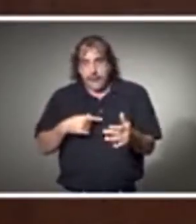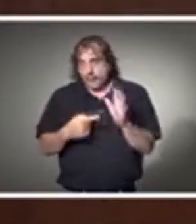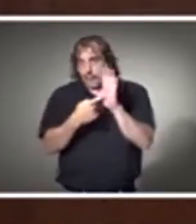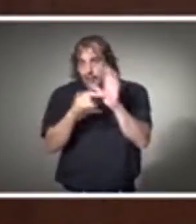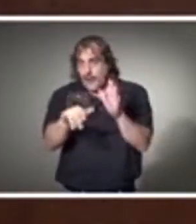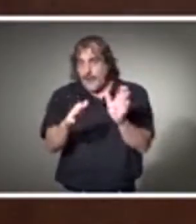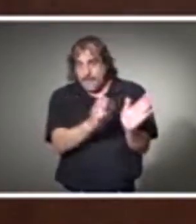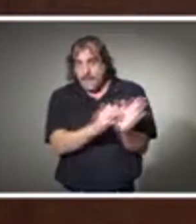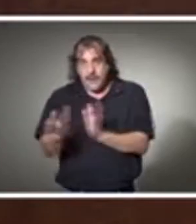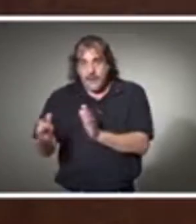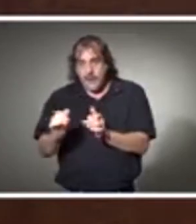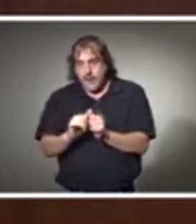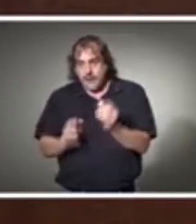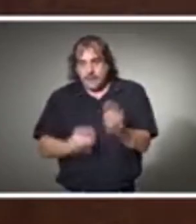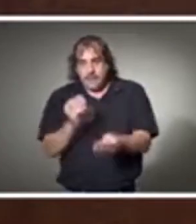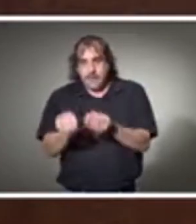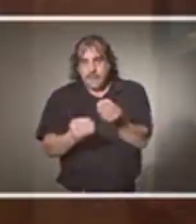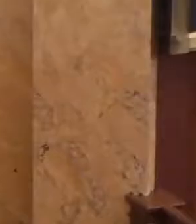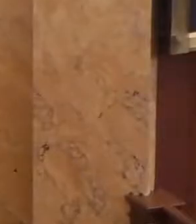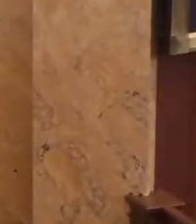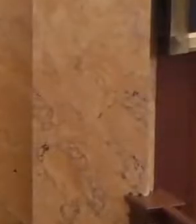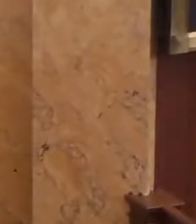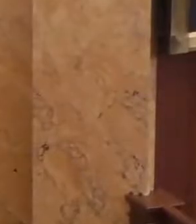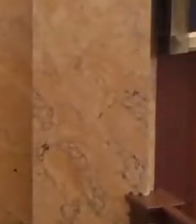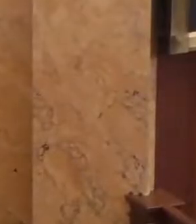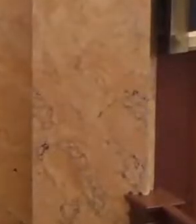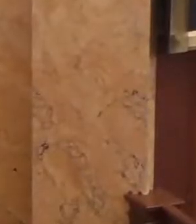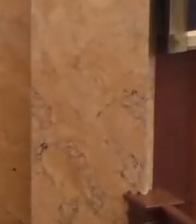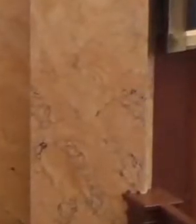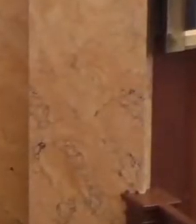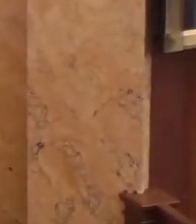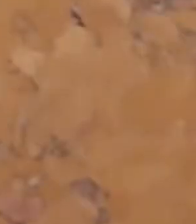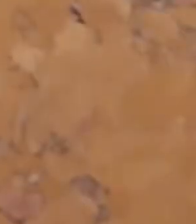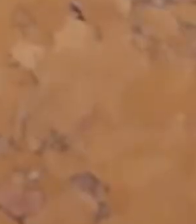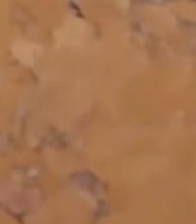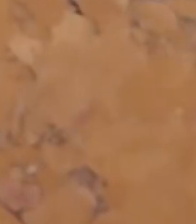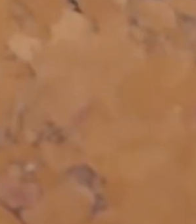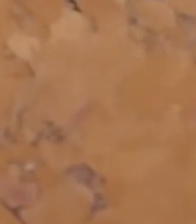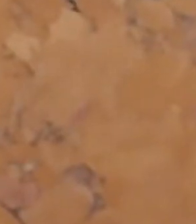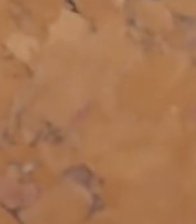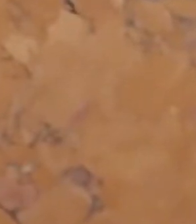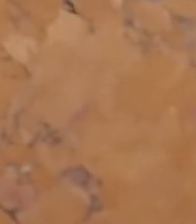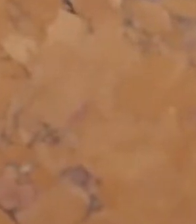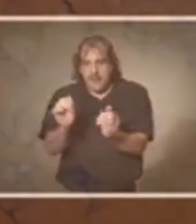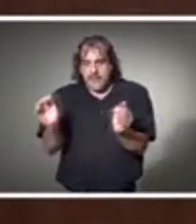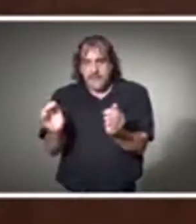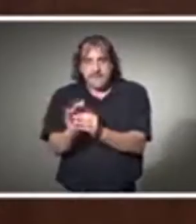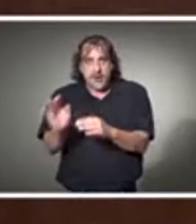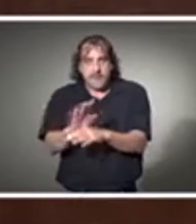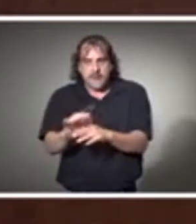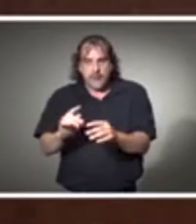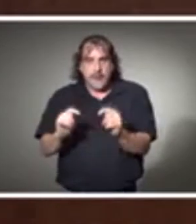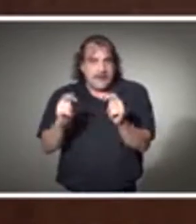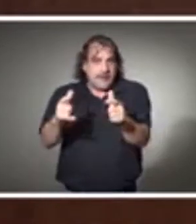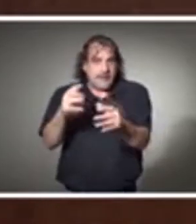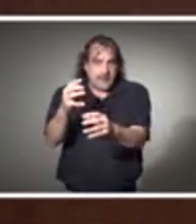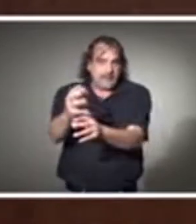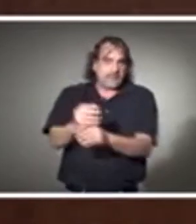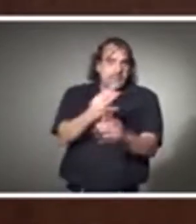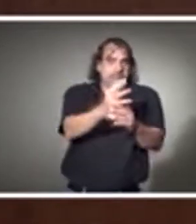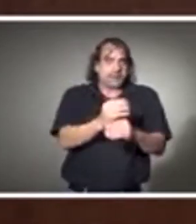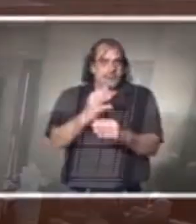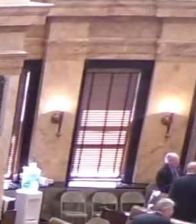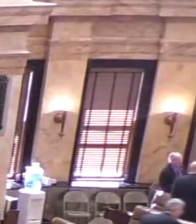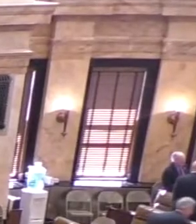will be able to appropriate dollars into that plan, and our small businesses will immediately begin to receive